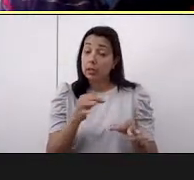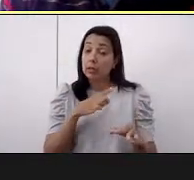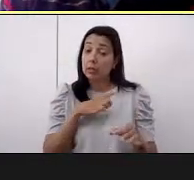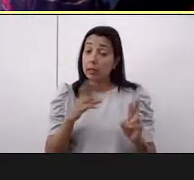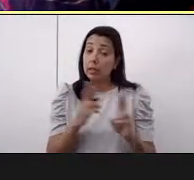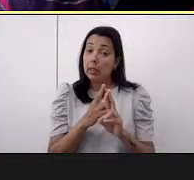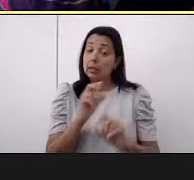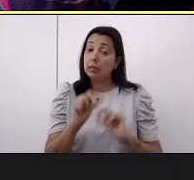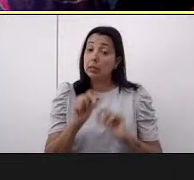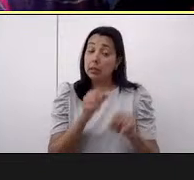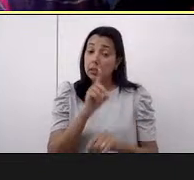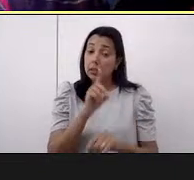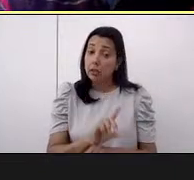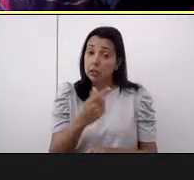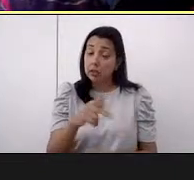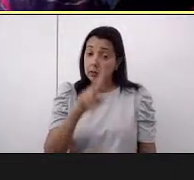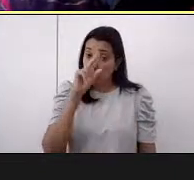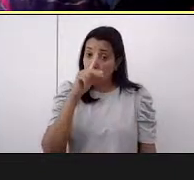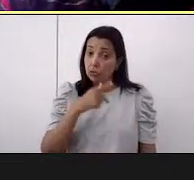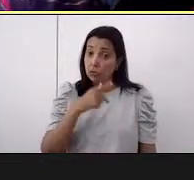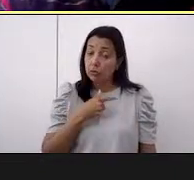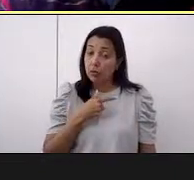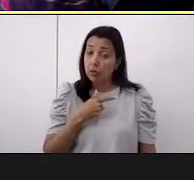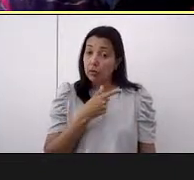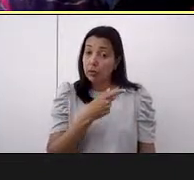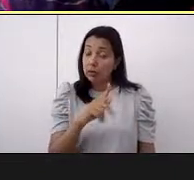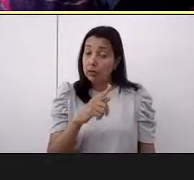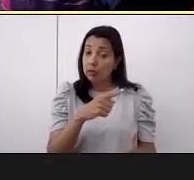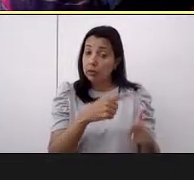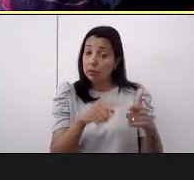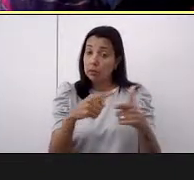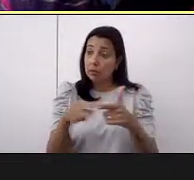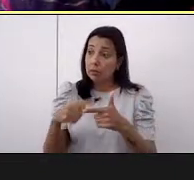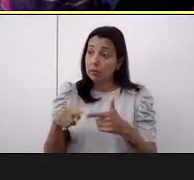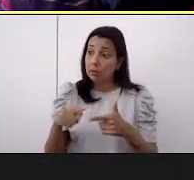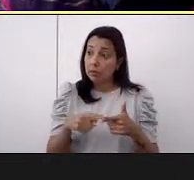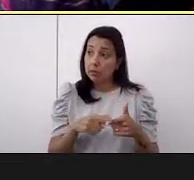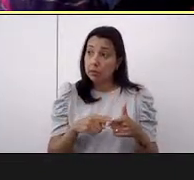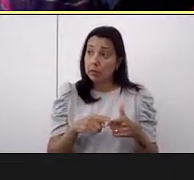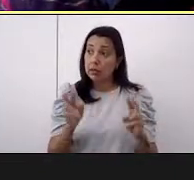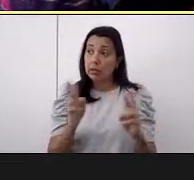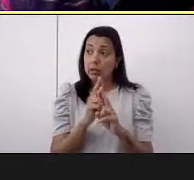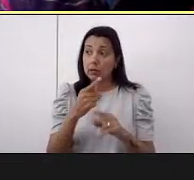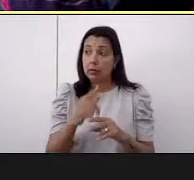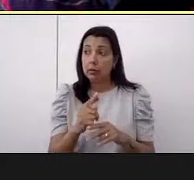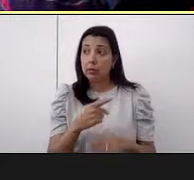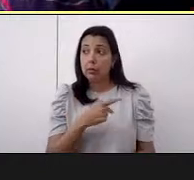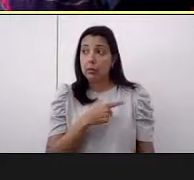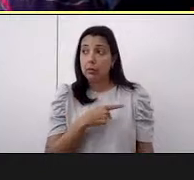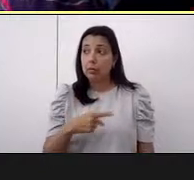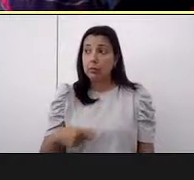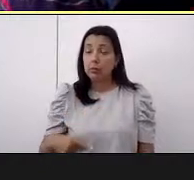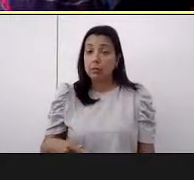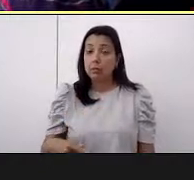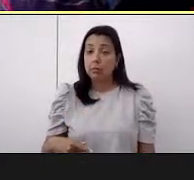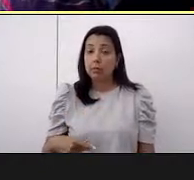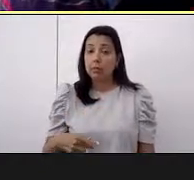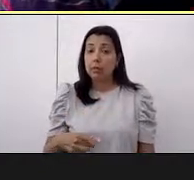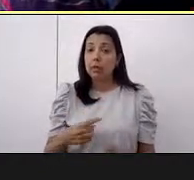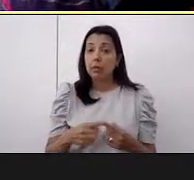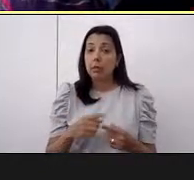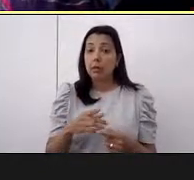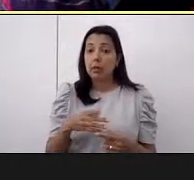in the growing concern for their protection. In order to claim their rights, citizens are less and